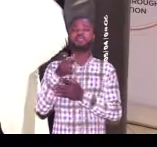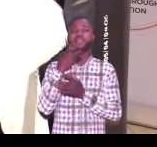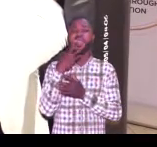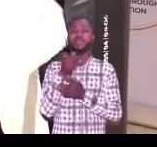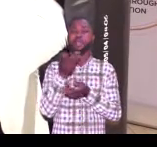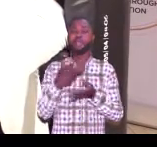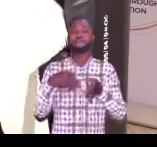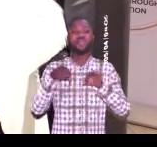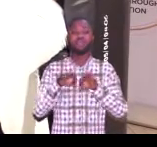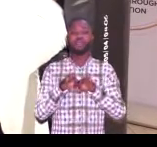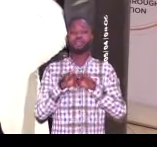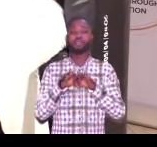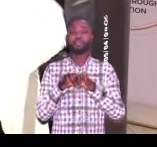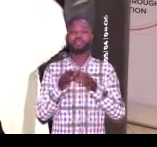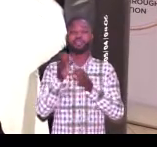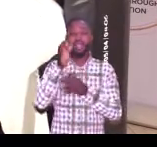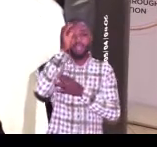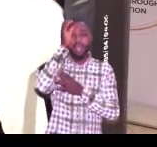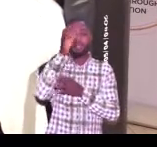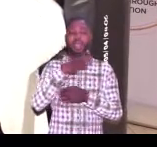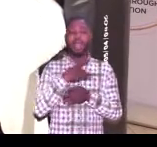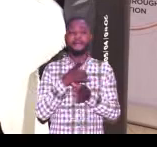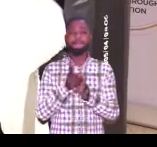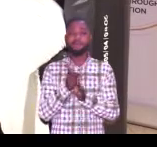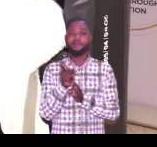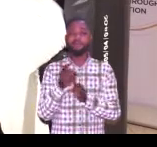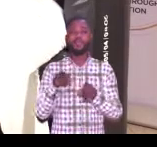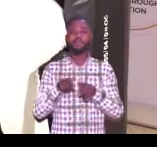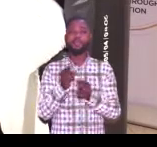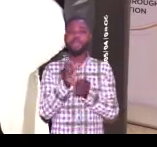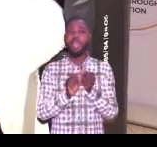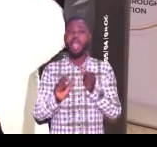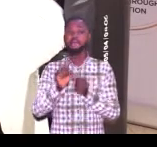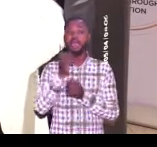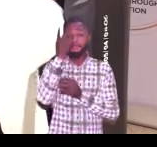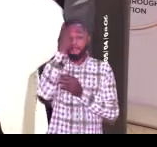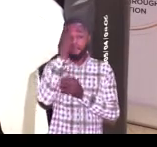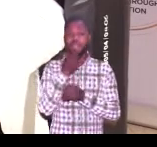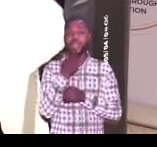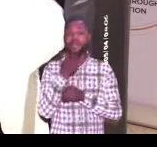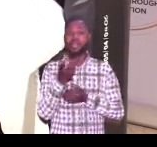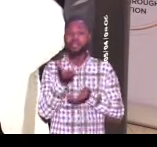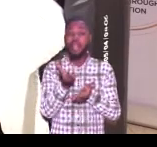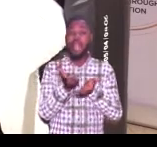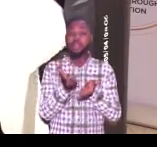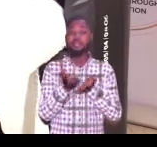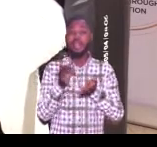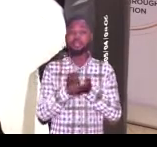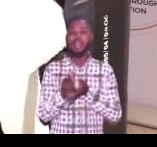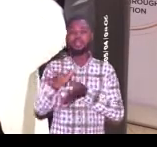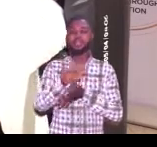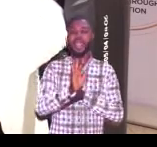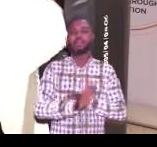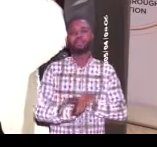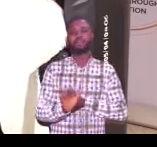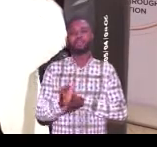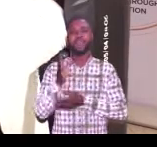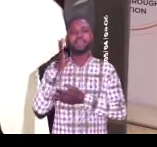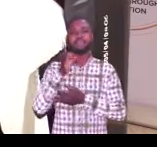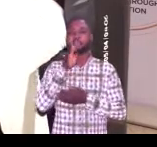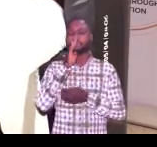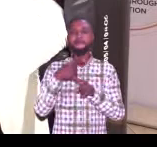They were prestigious career and profession. So every parent aspired that their children should